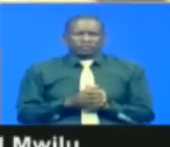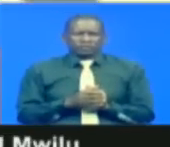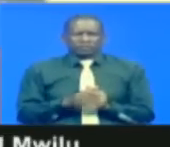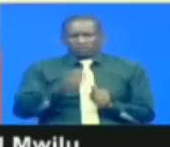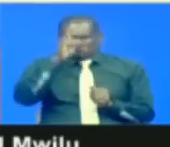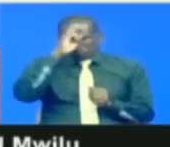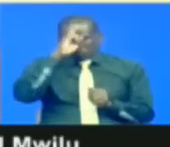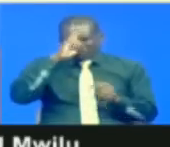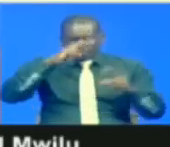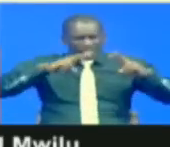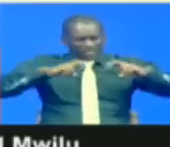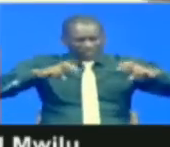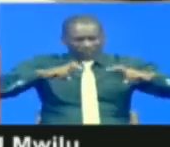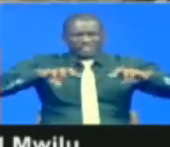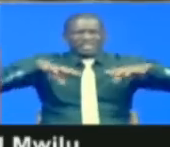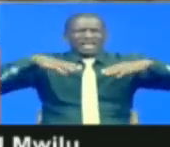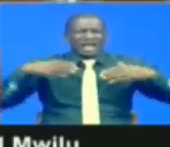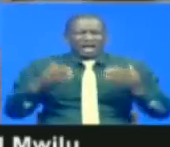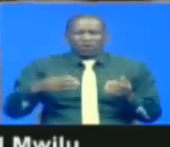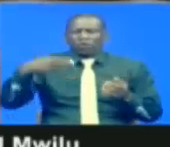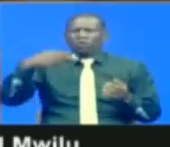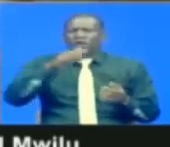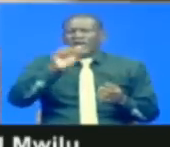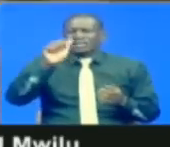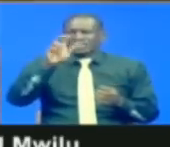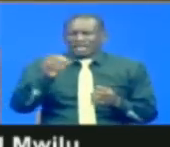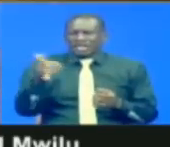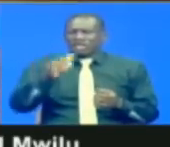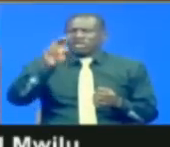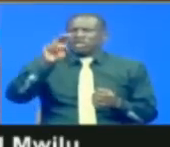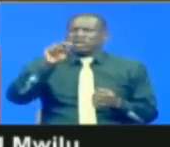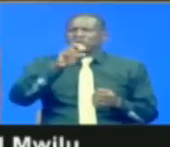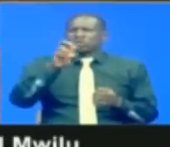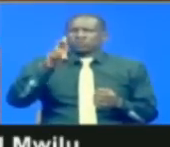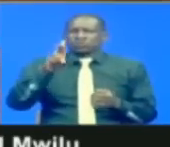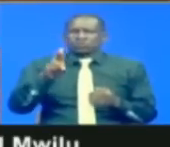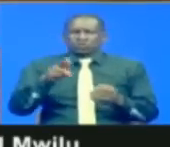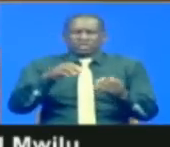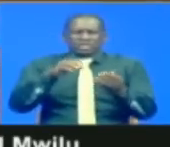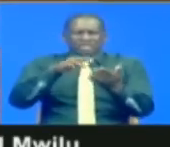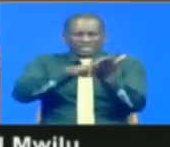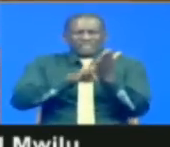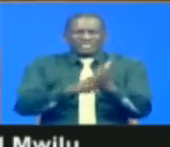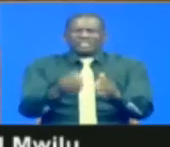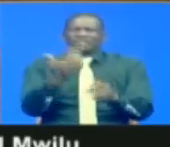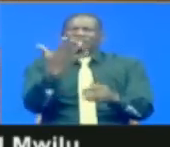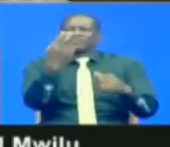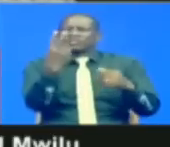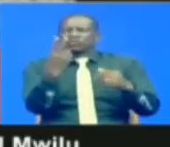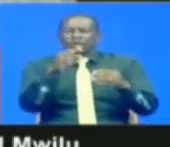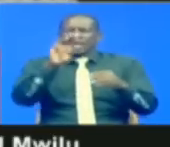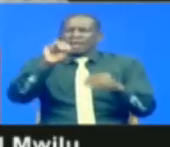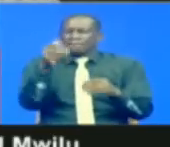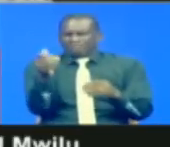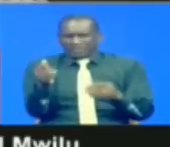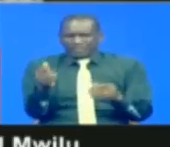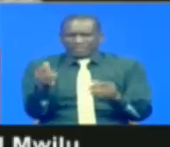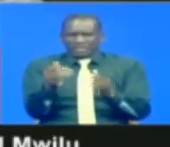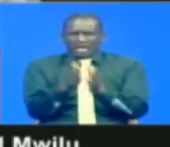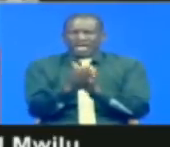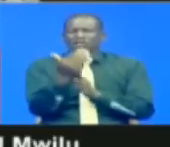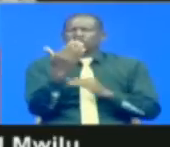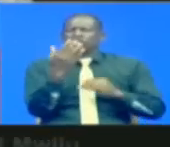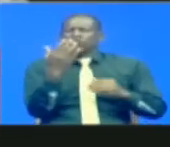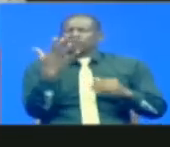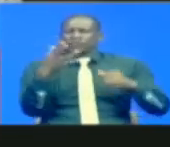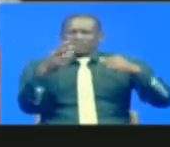Police are investigating how Hassan Abdi Noor registered a total of 52 M-Pesa outlets, 47 of which were